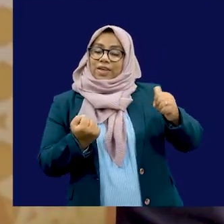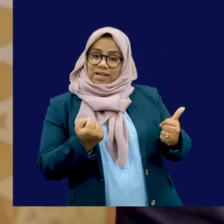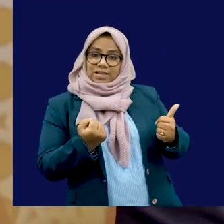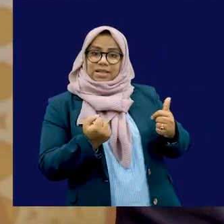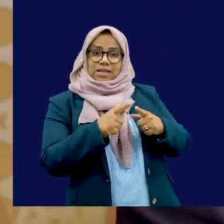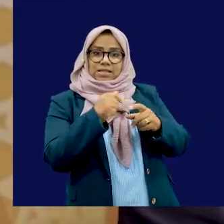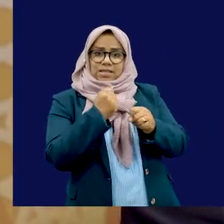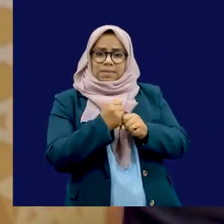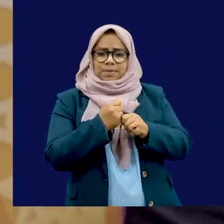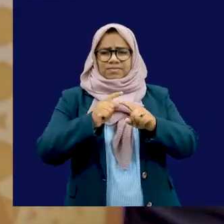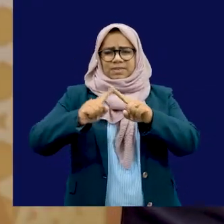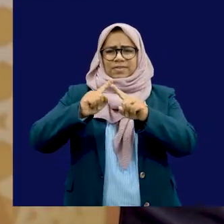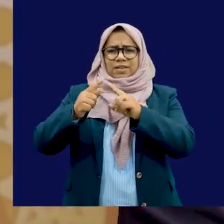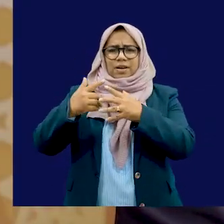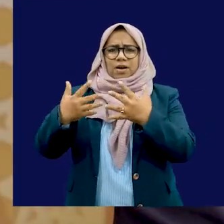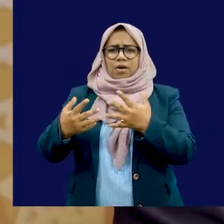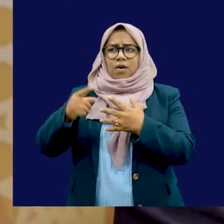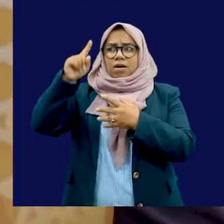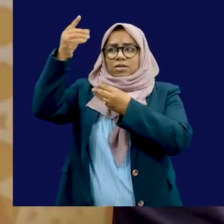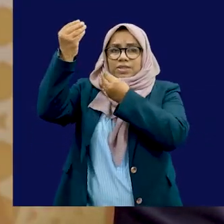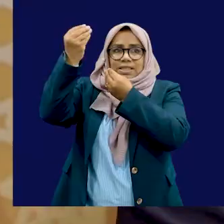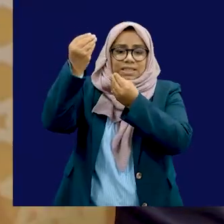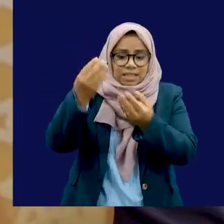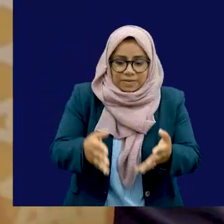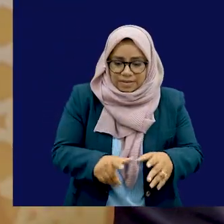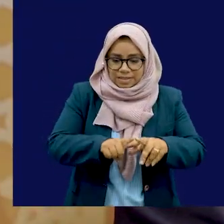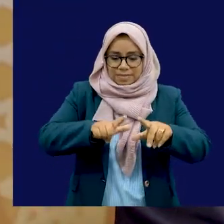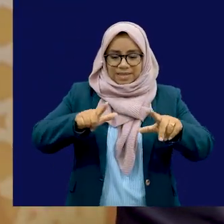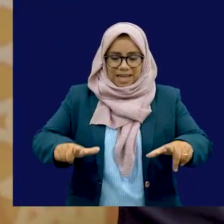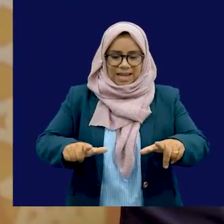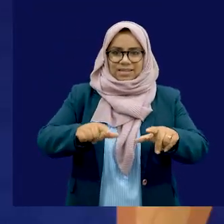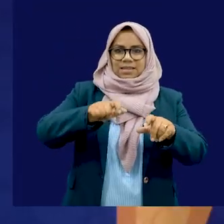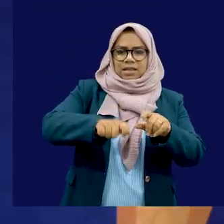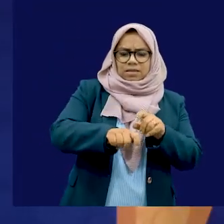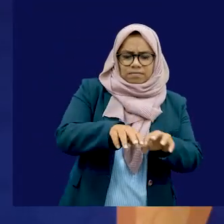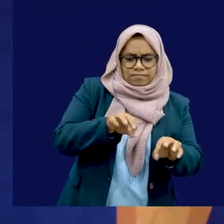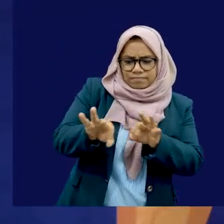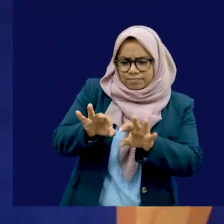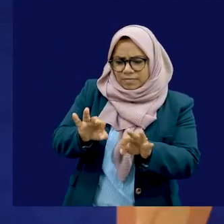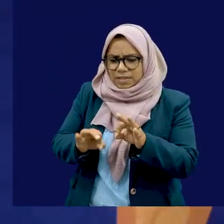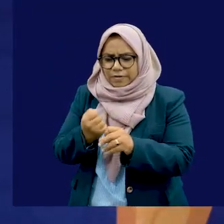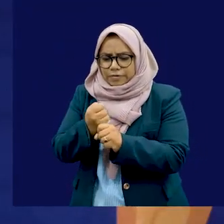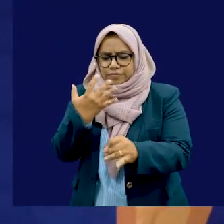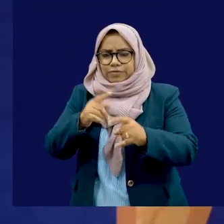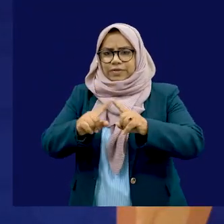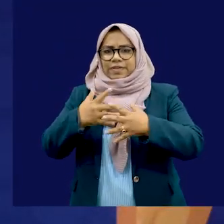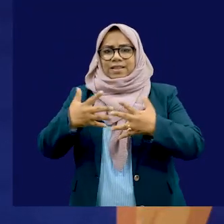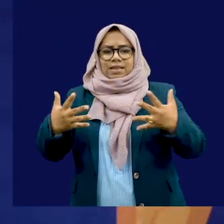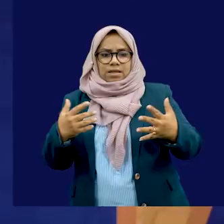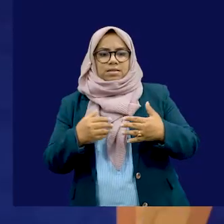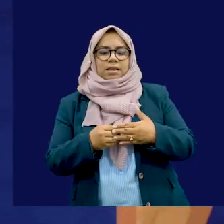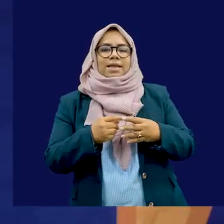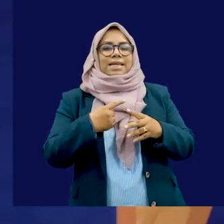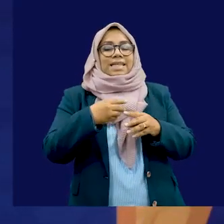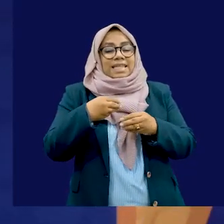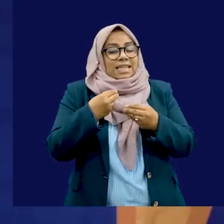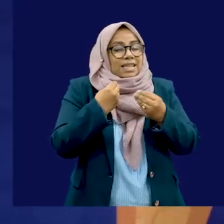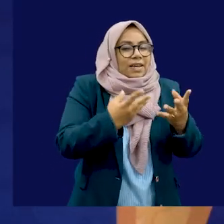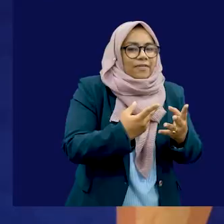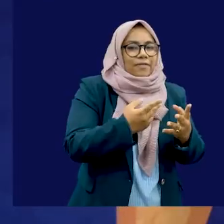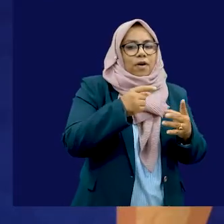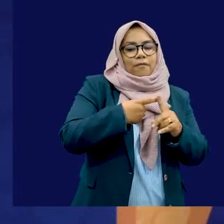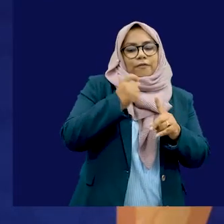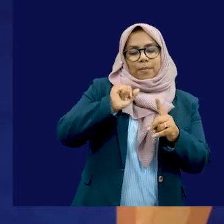have extracted for you from the earth. There are scholarly debates regarding zakat on